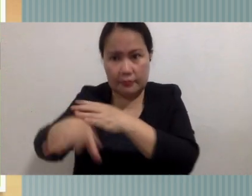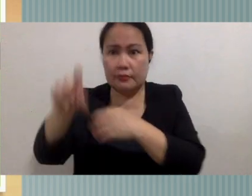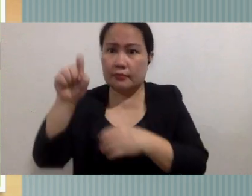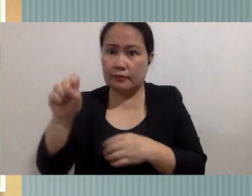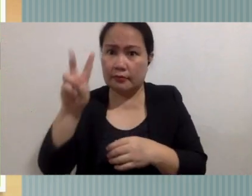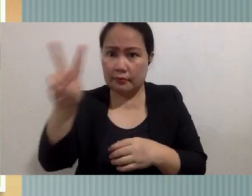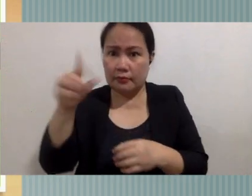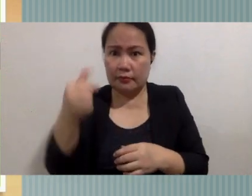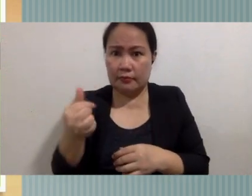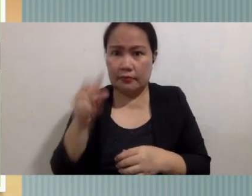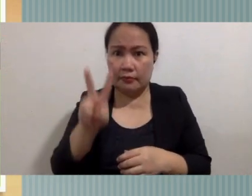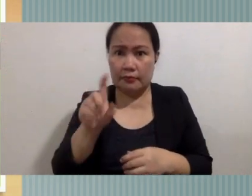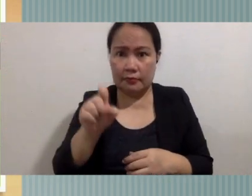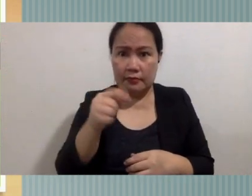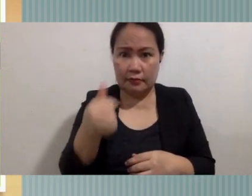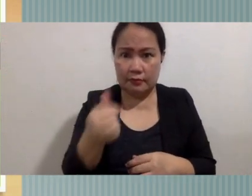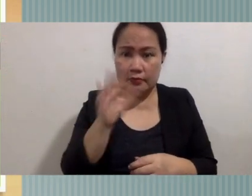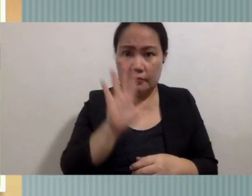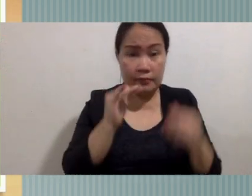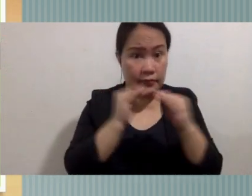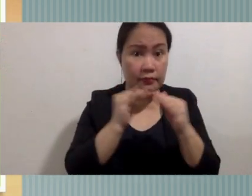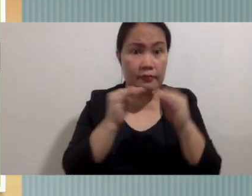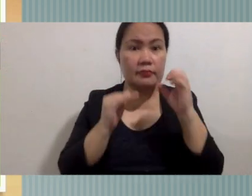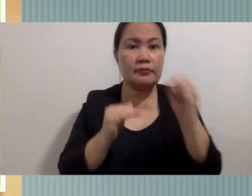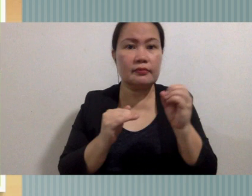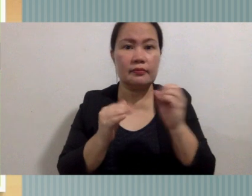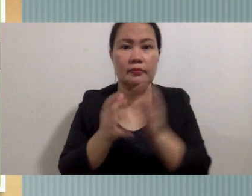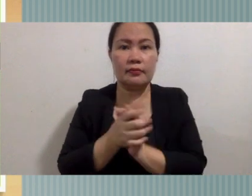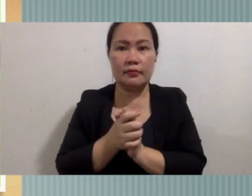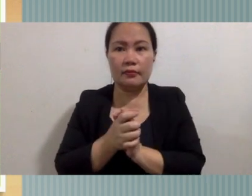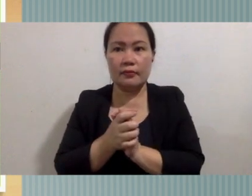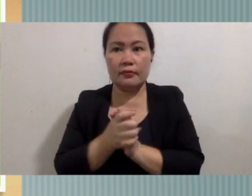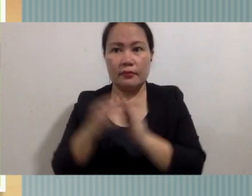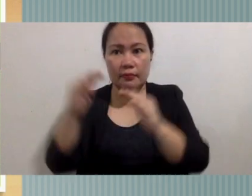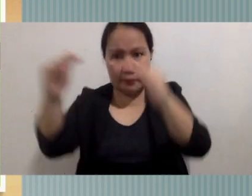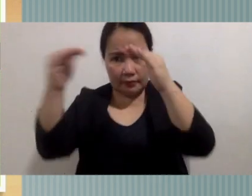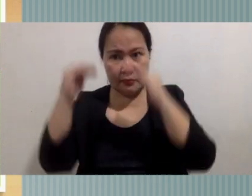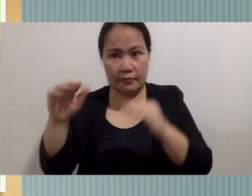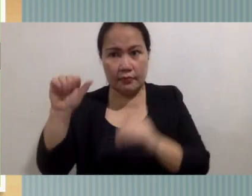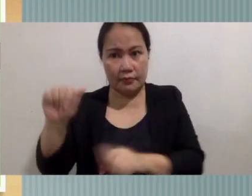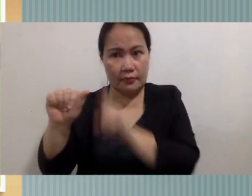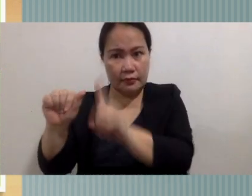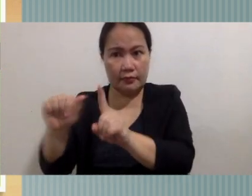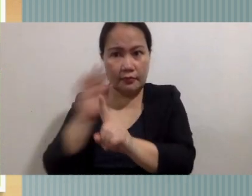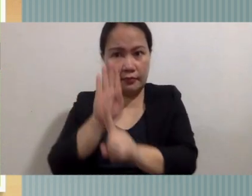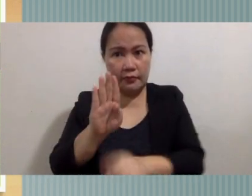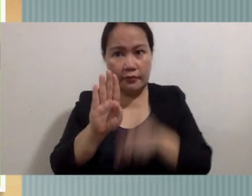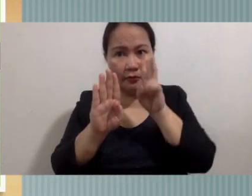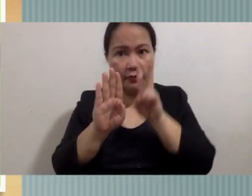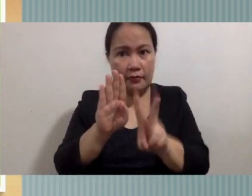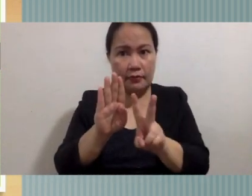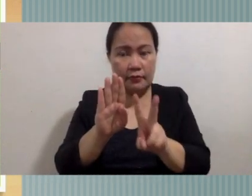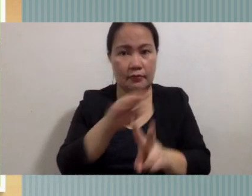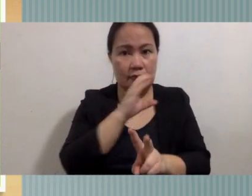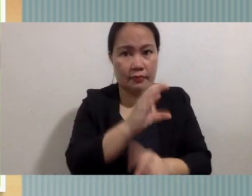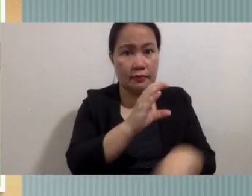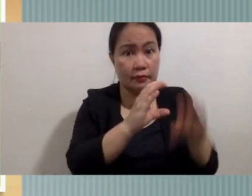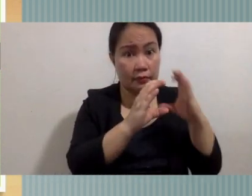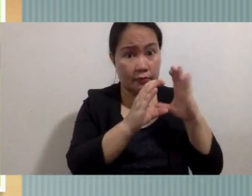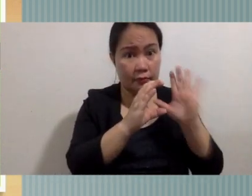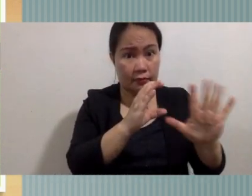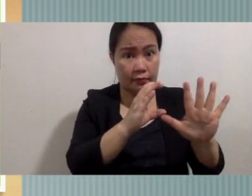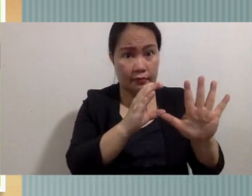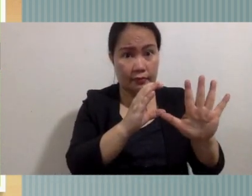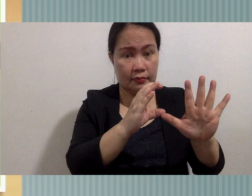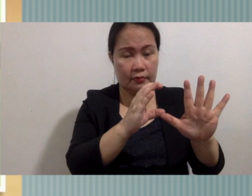Next, describe the roots of x squared plus 2x plus 5 is equal to 0. So we will have a is equal